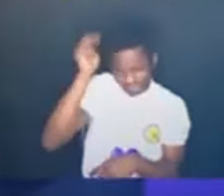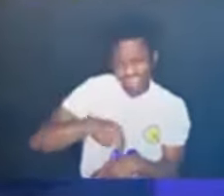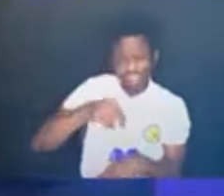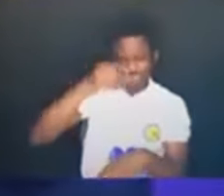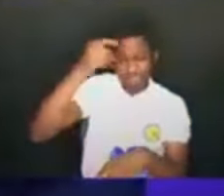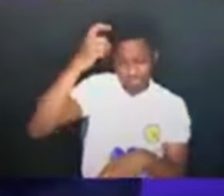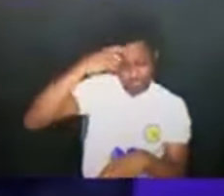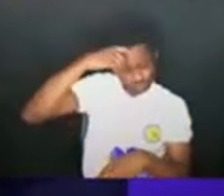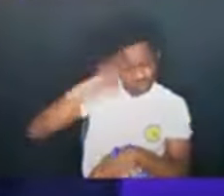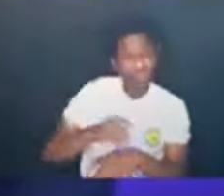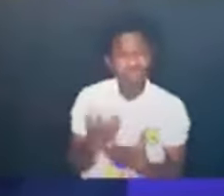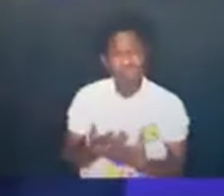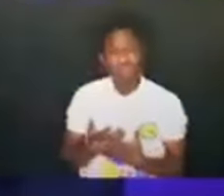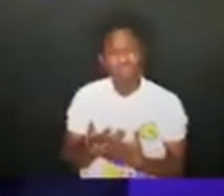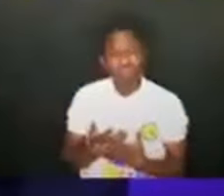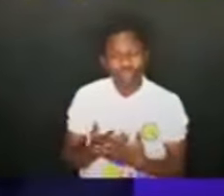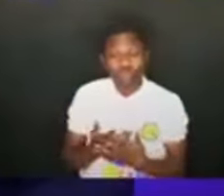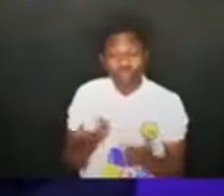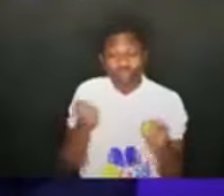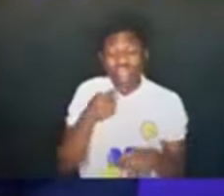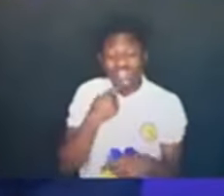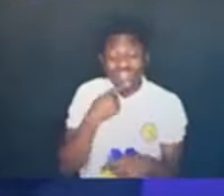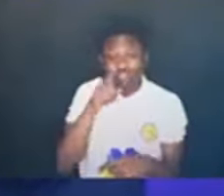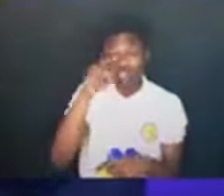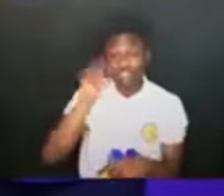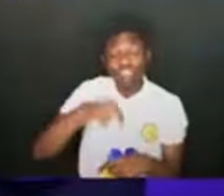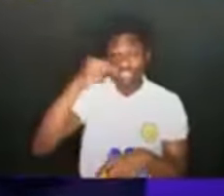When we say you need wisdom, doesn't mean you are a fool.